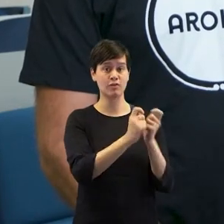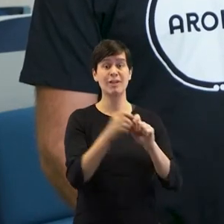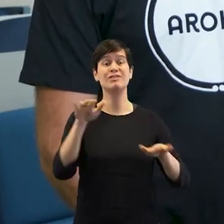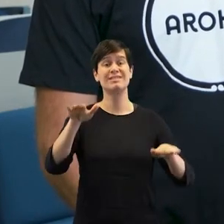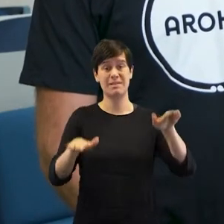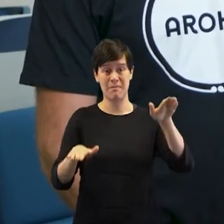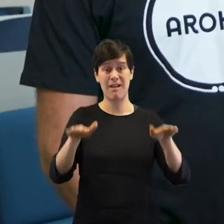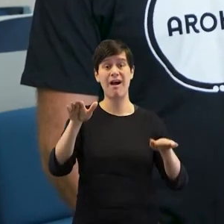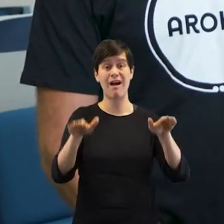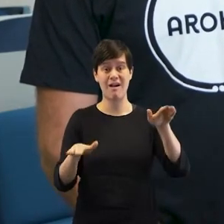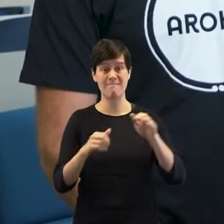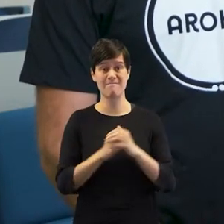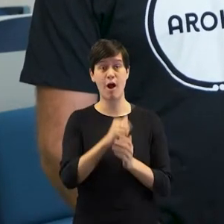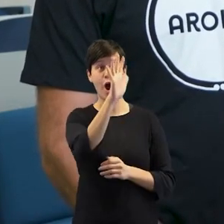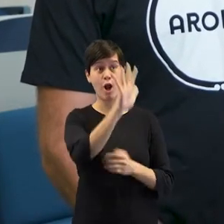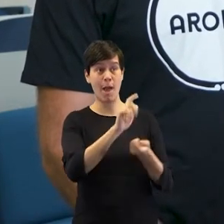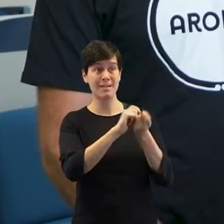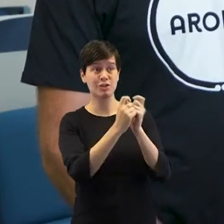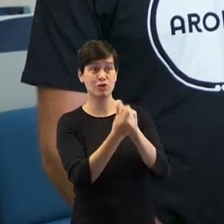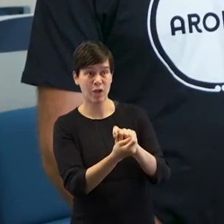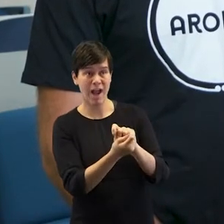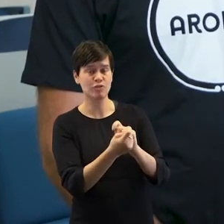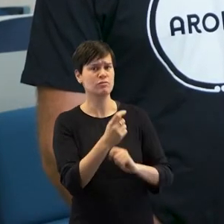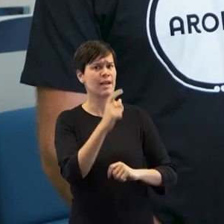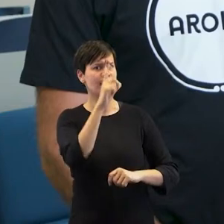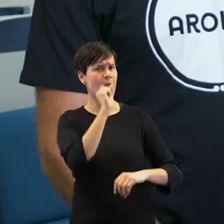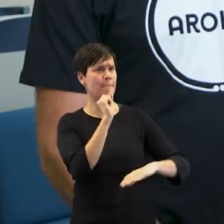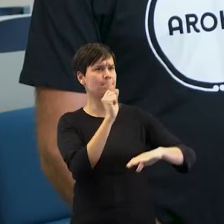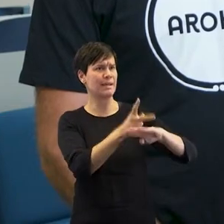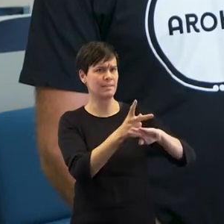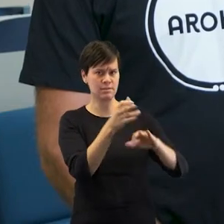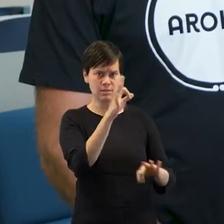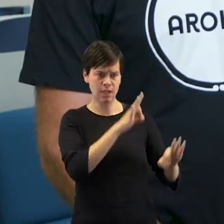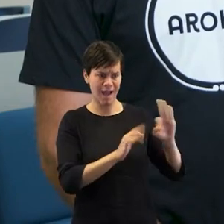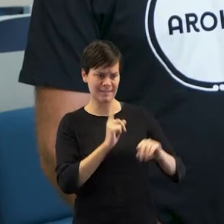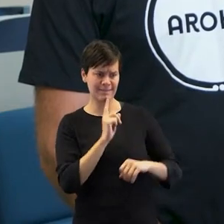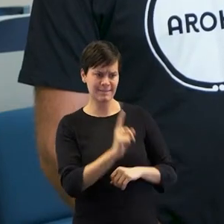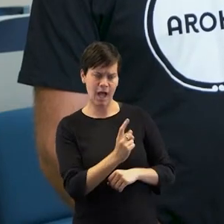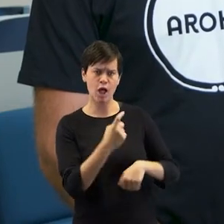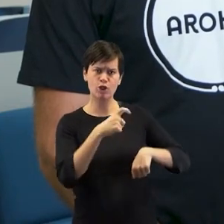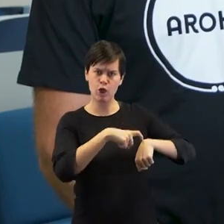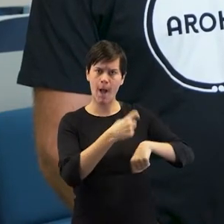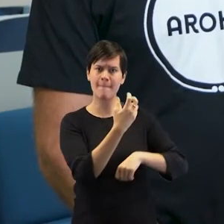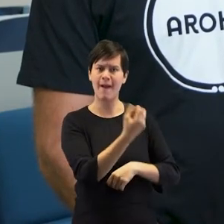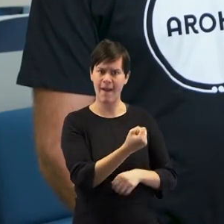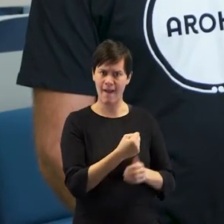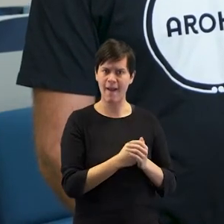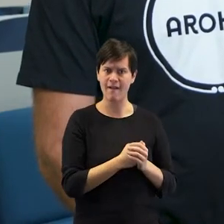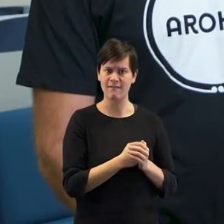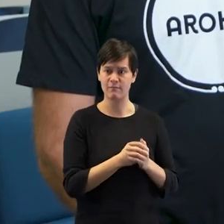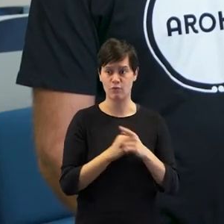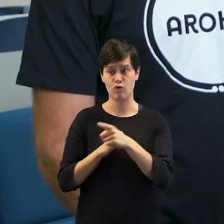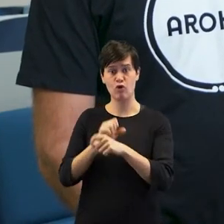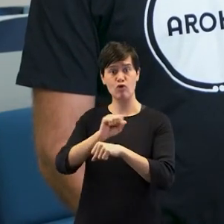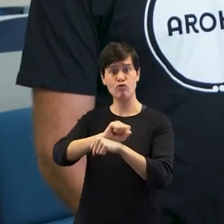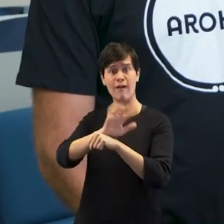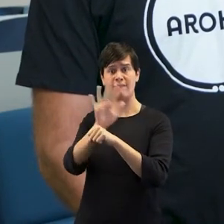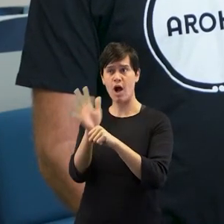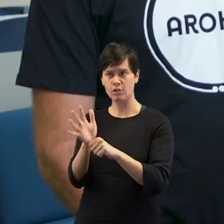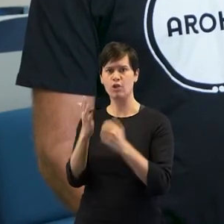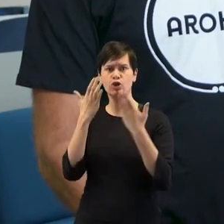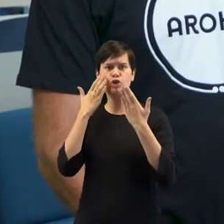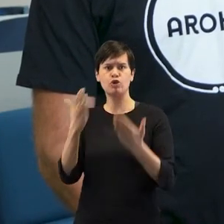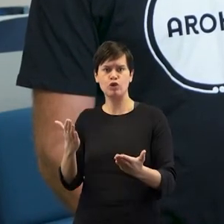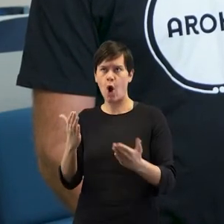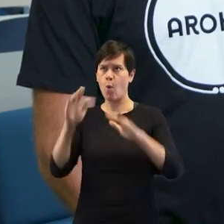the science shows us there is still time. COVID shows us that as a global community, we can tackle this crisis.